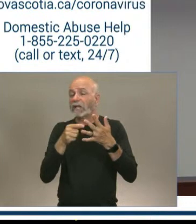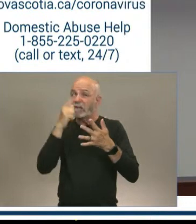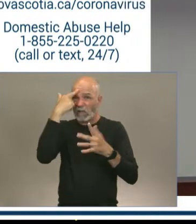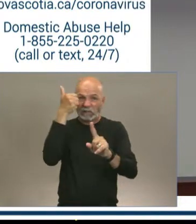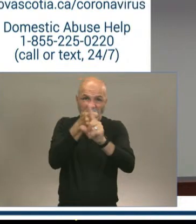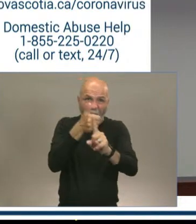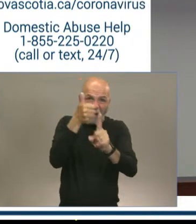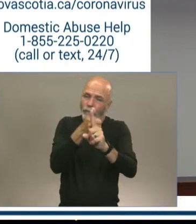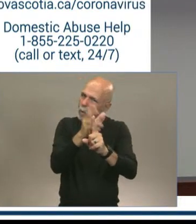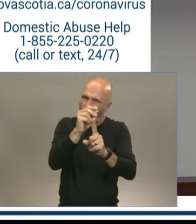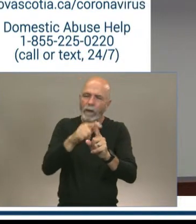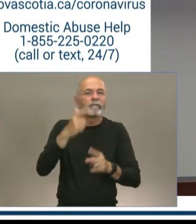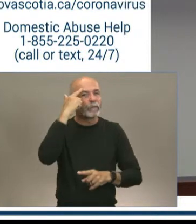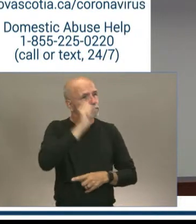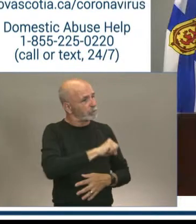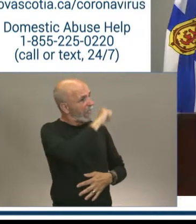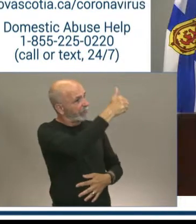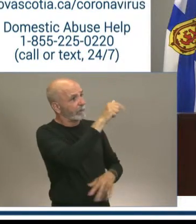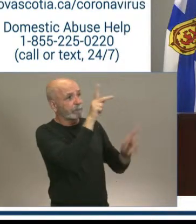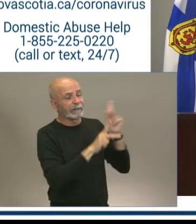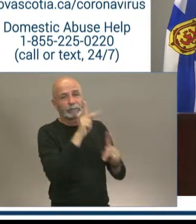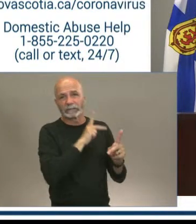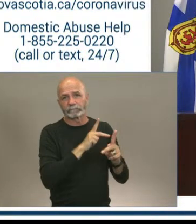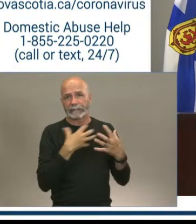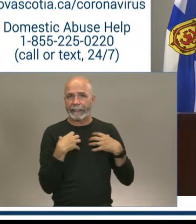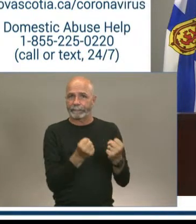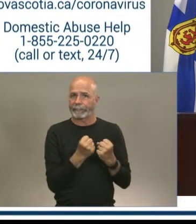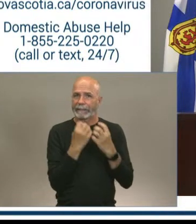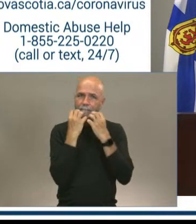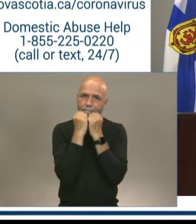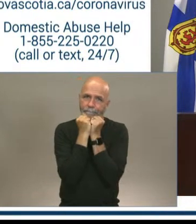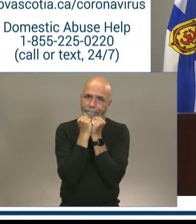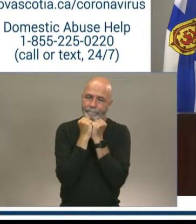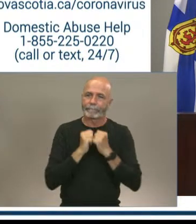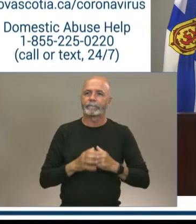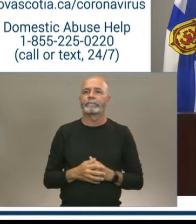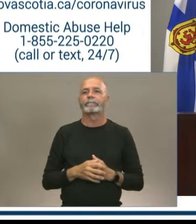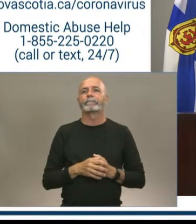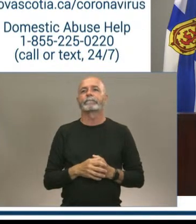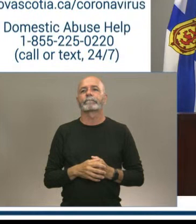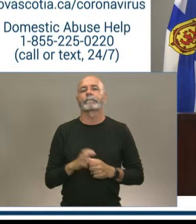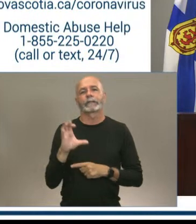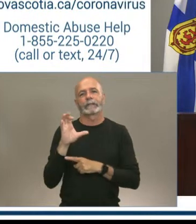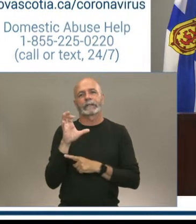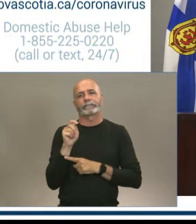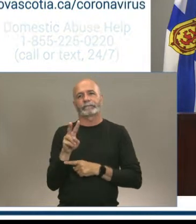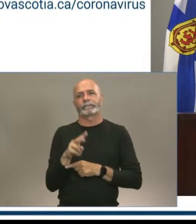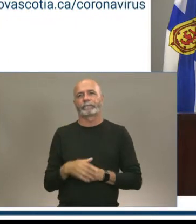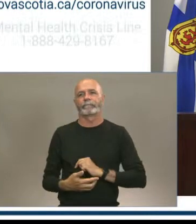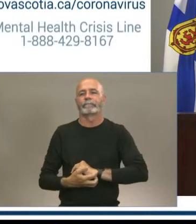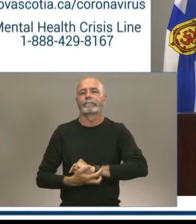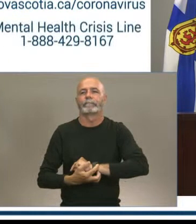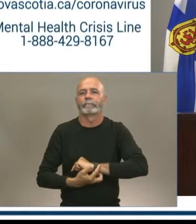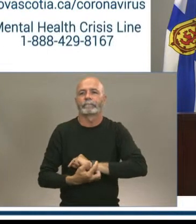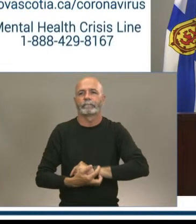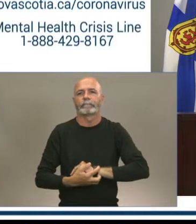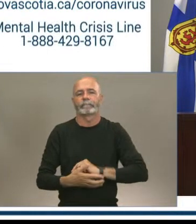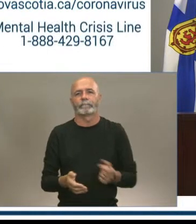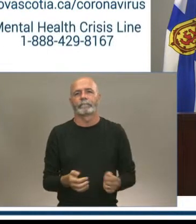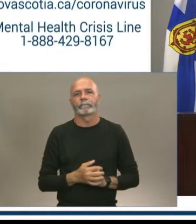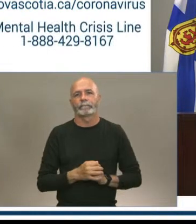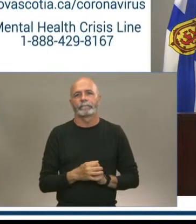and get vaccinated. We'll move now to the phone lines. We'll start with Natasha Pace with CTV. Go ahead, Natasha. Thank